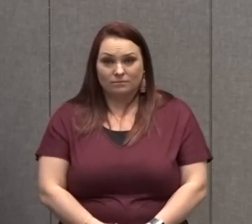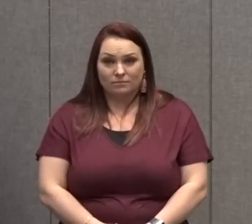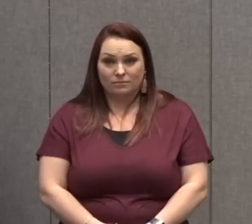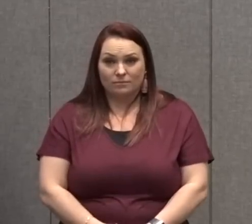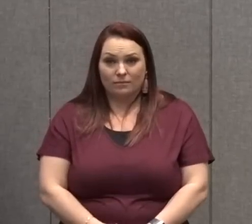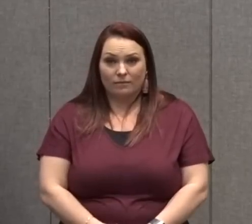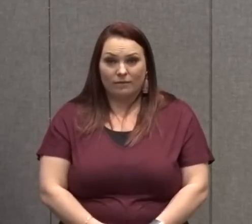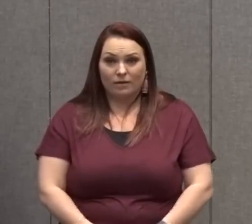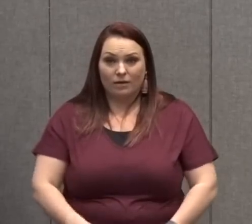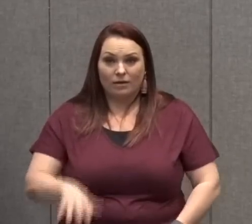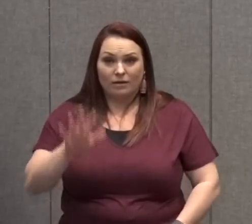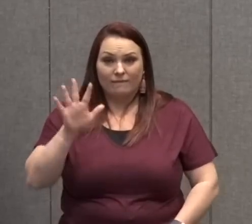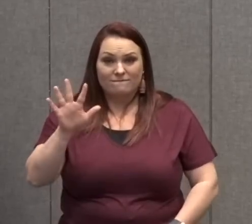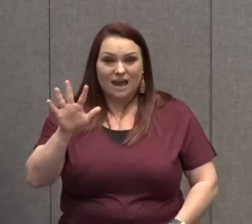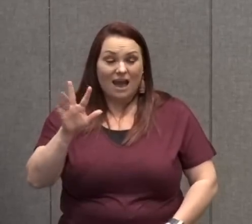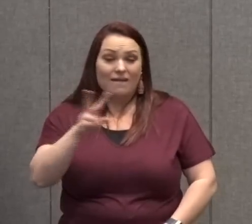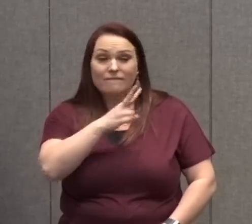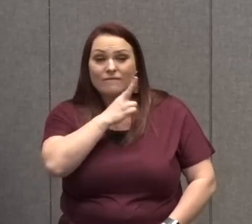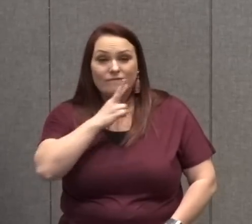five verbs